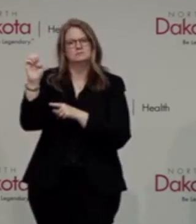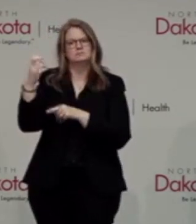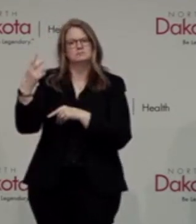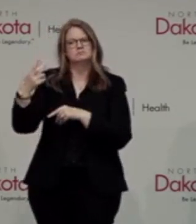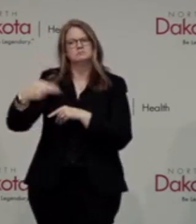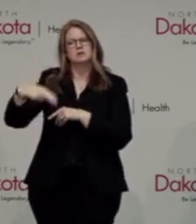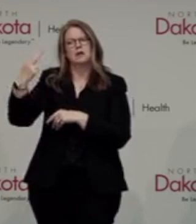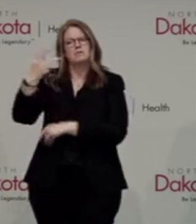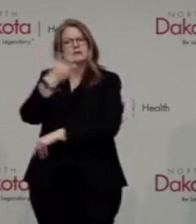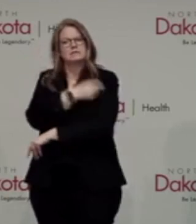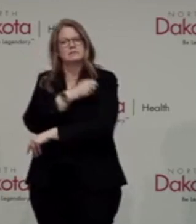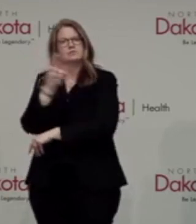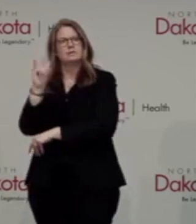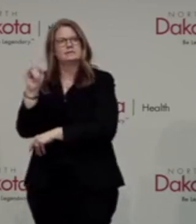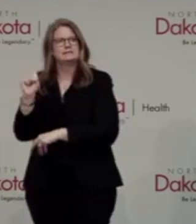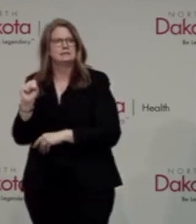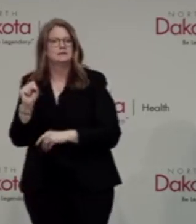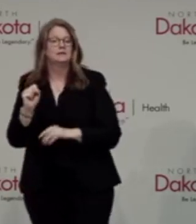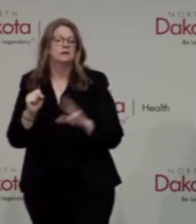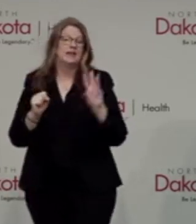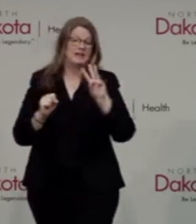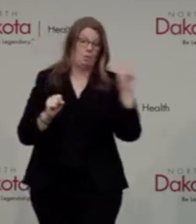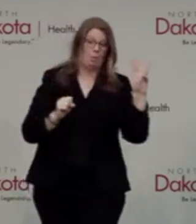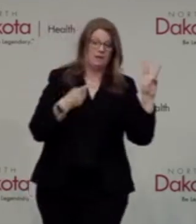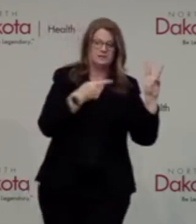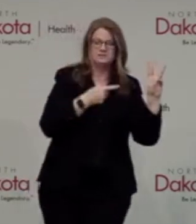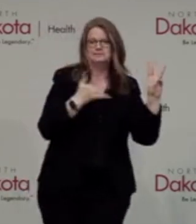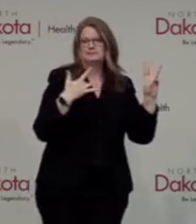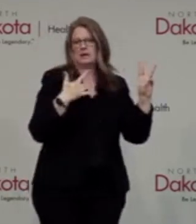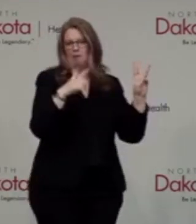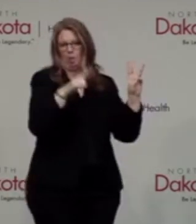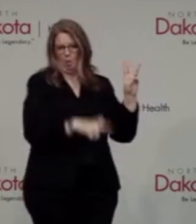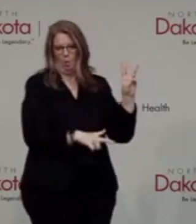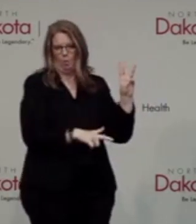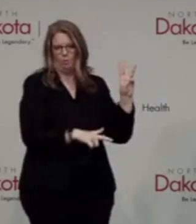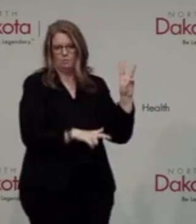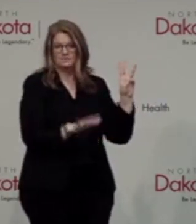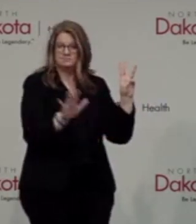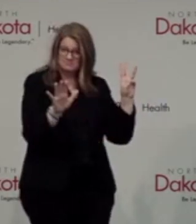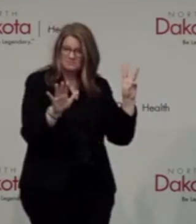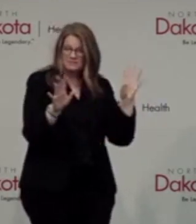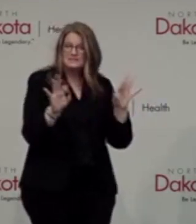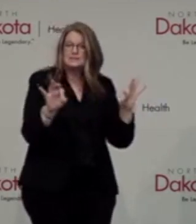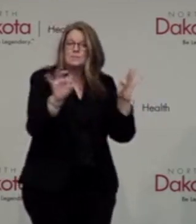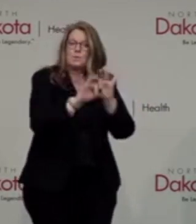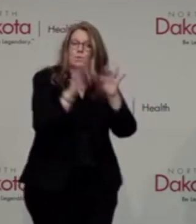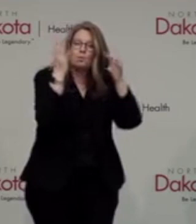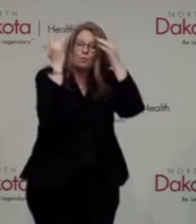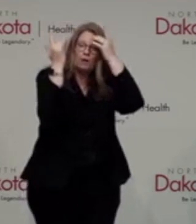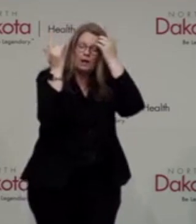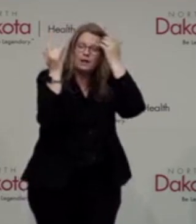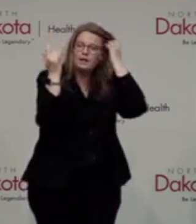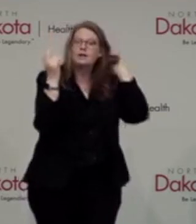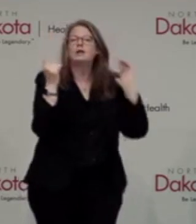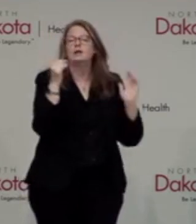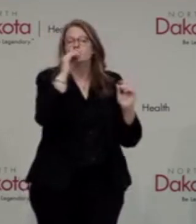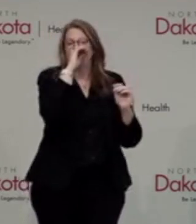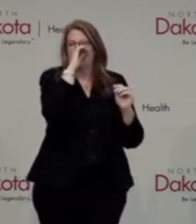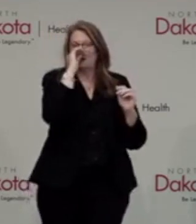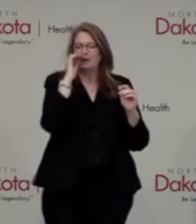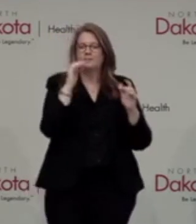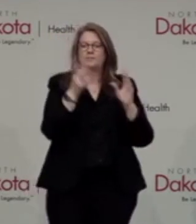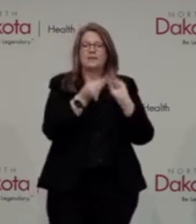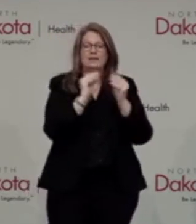vaccination rates. We've got low vaccination rates in the west. This is important because we're now seeing that the active